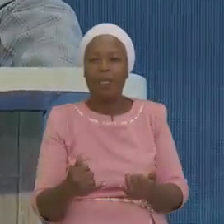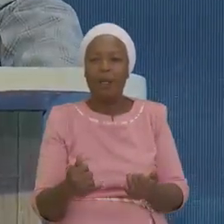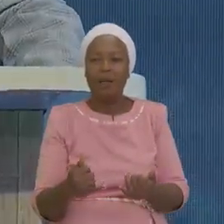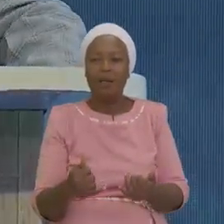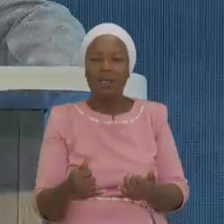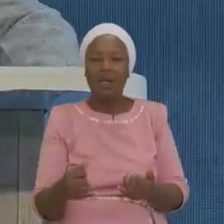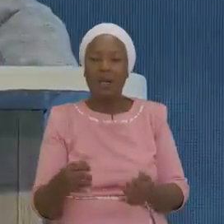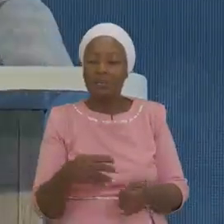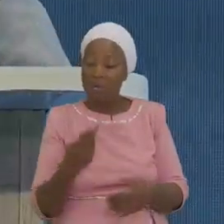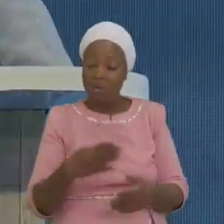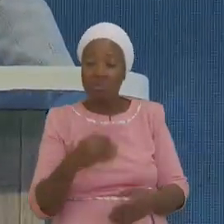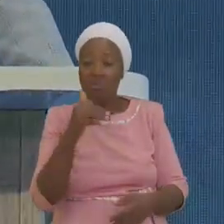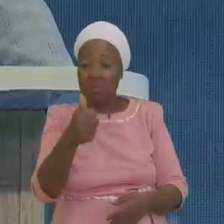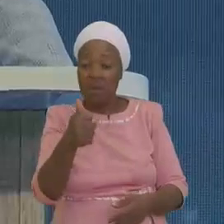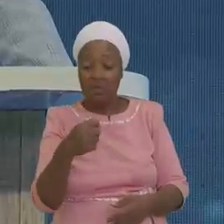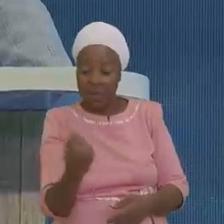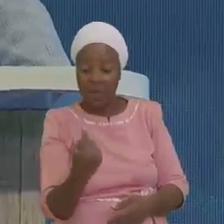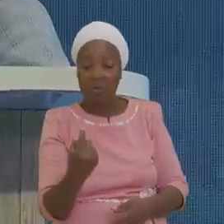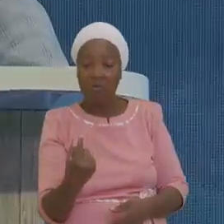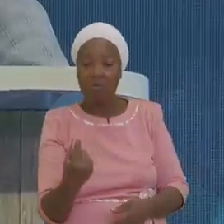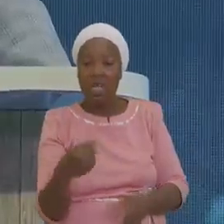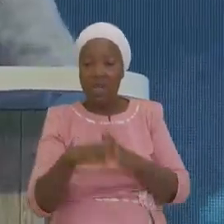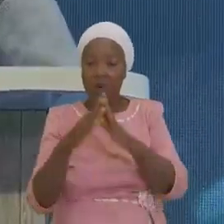yourself, you are watching the program.